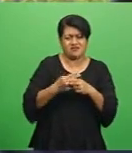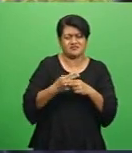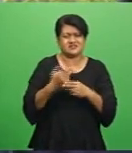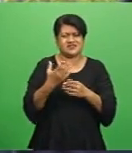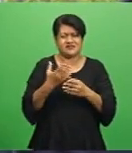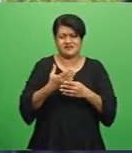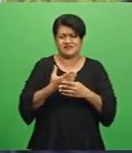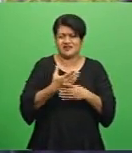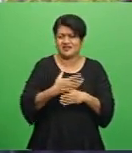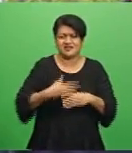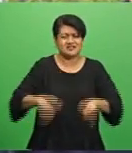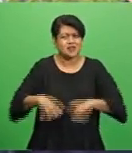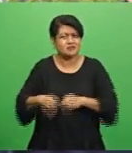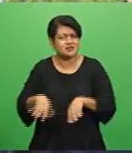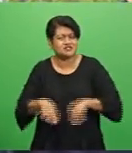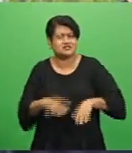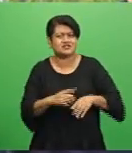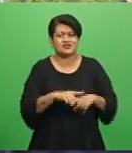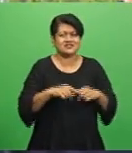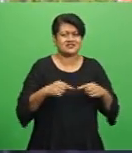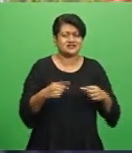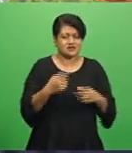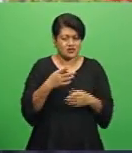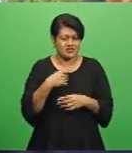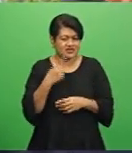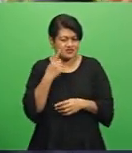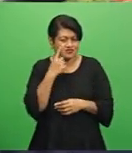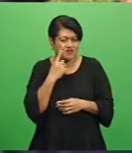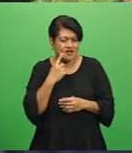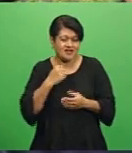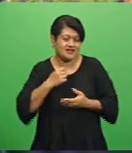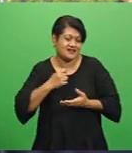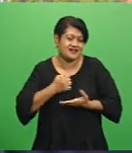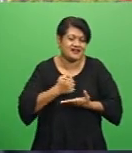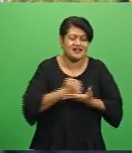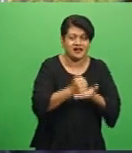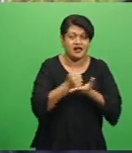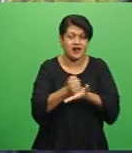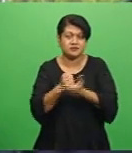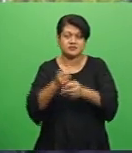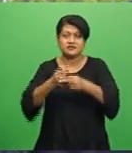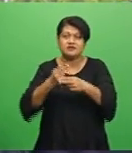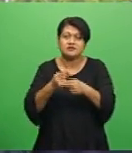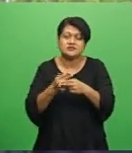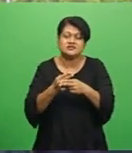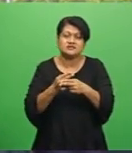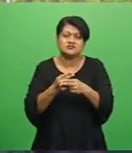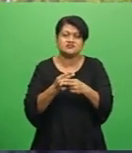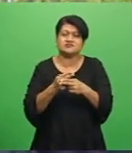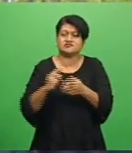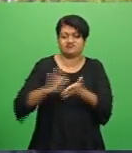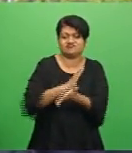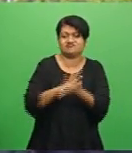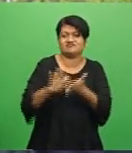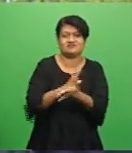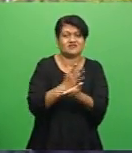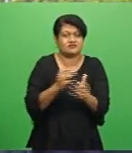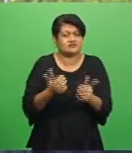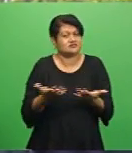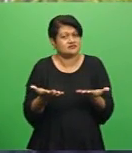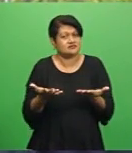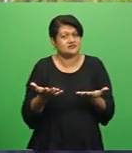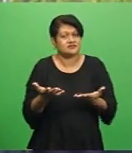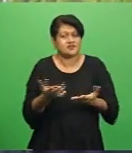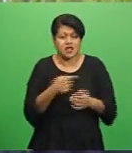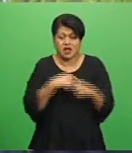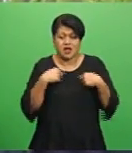and value. At the same time, the teams will be assisting the farmers who have been impacted, and our